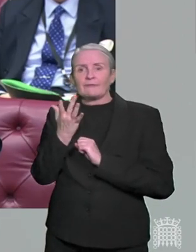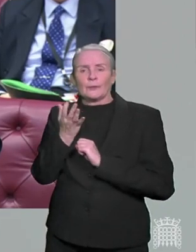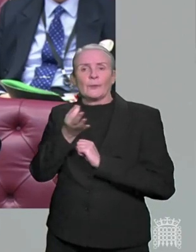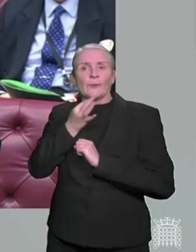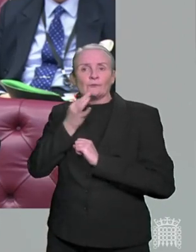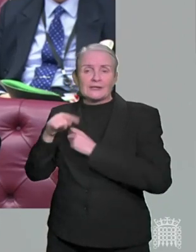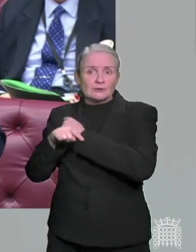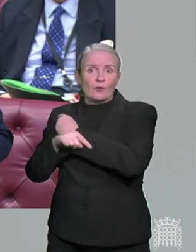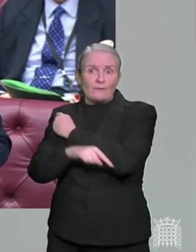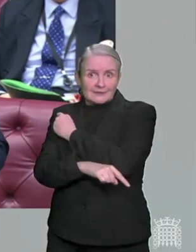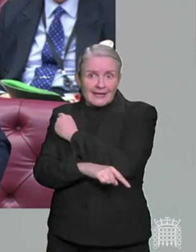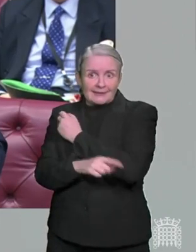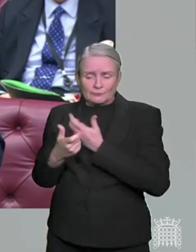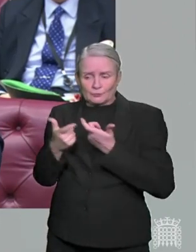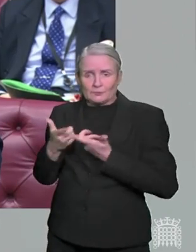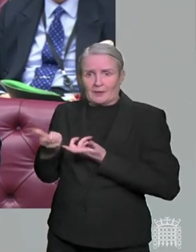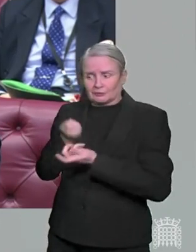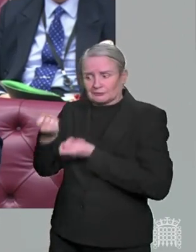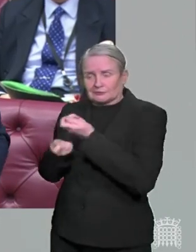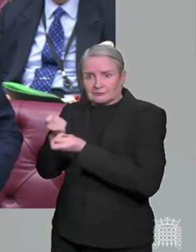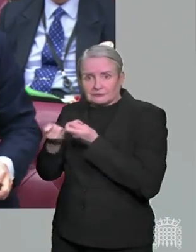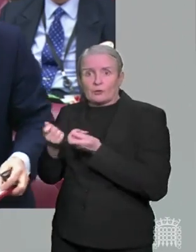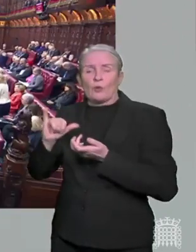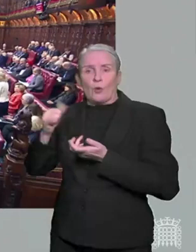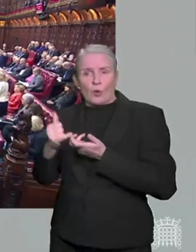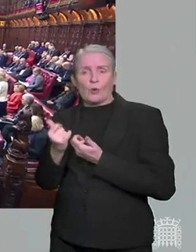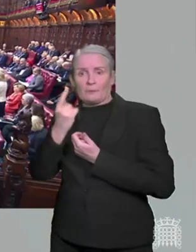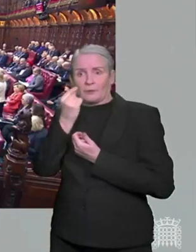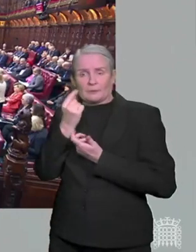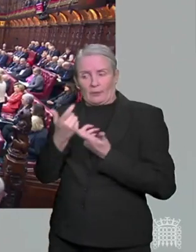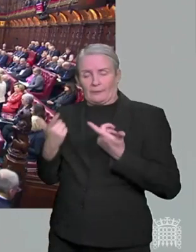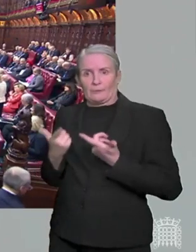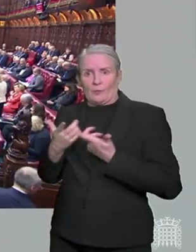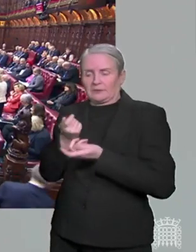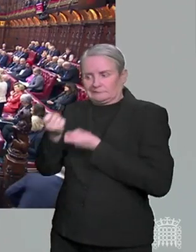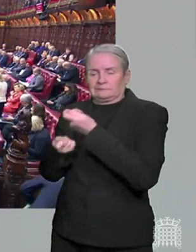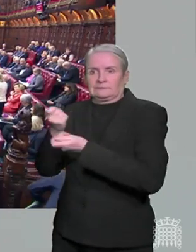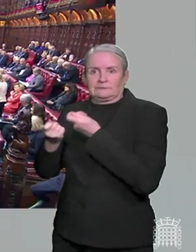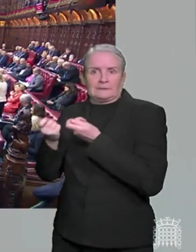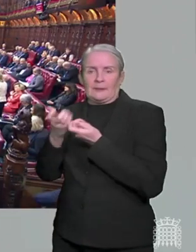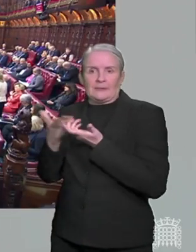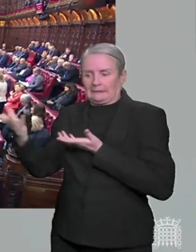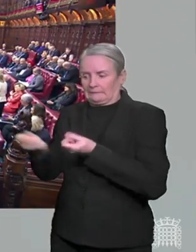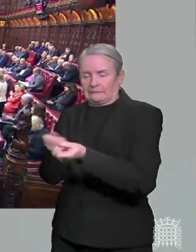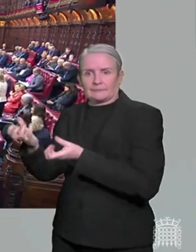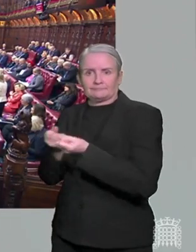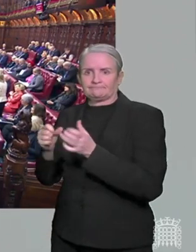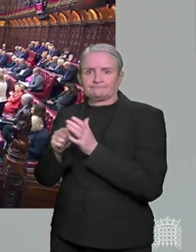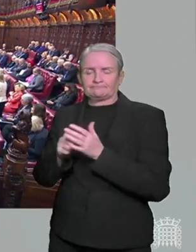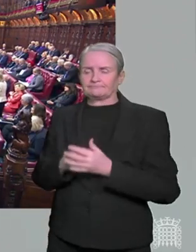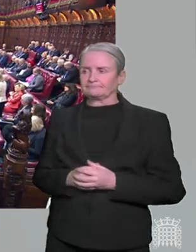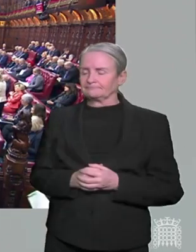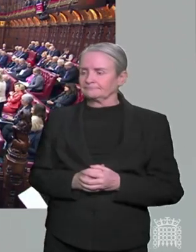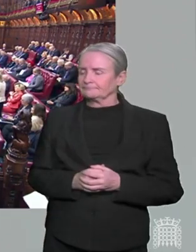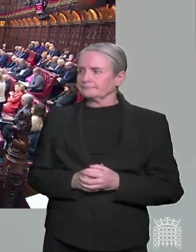so he raises a very important point. But I think the definition is done by the IMF. My Lord. Change is already hitting the poorest,